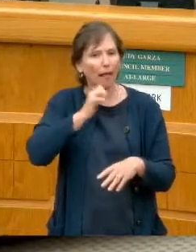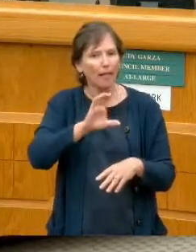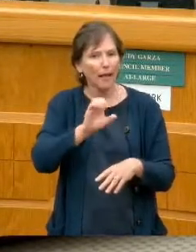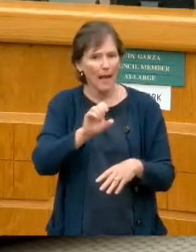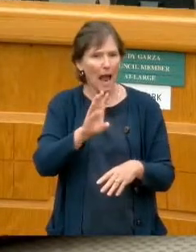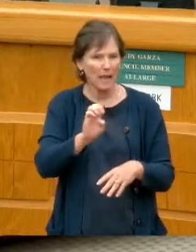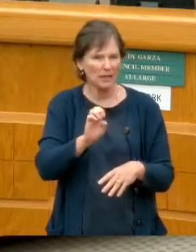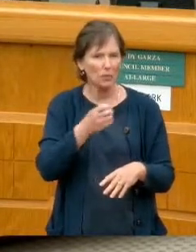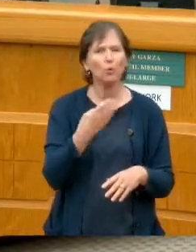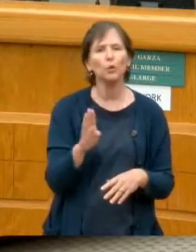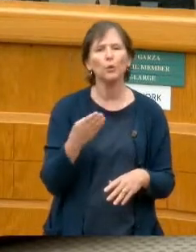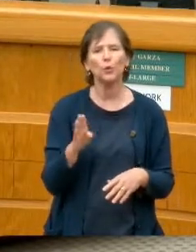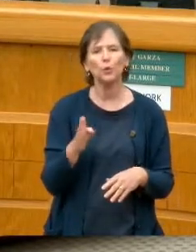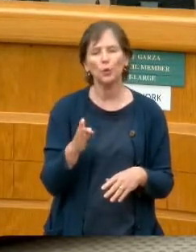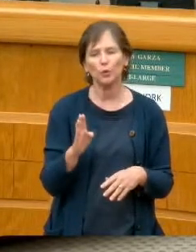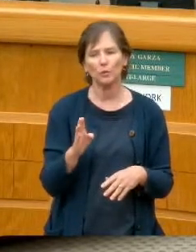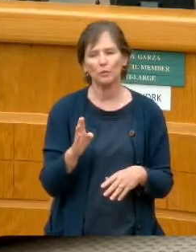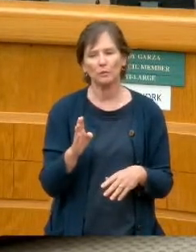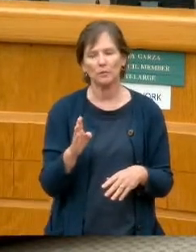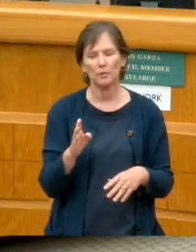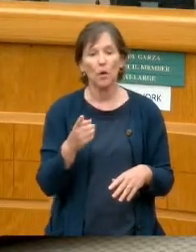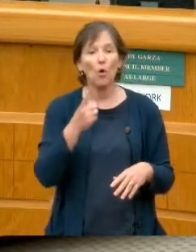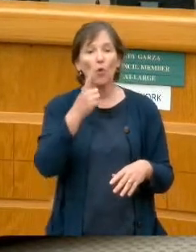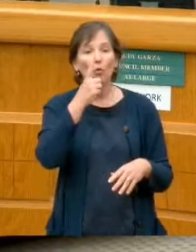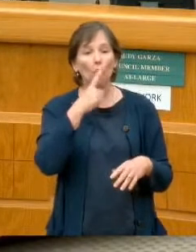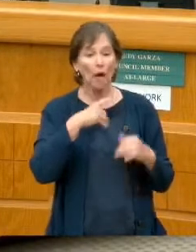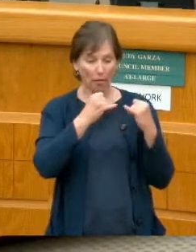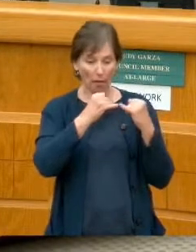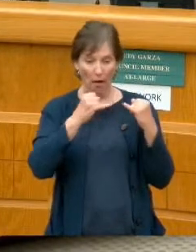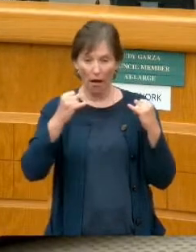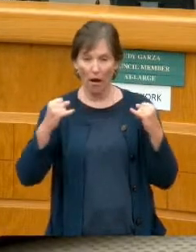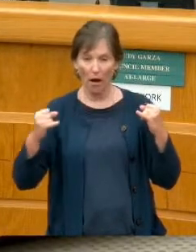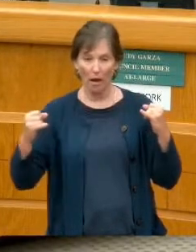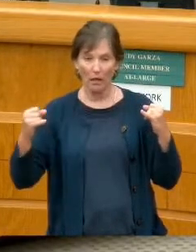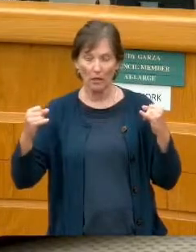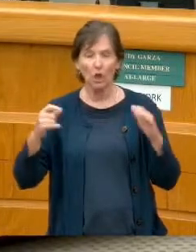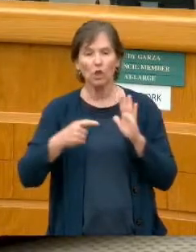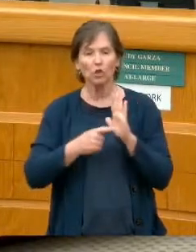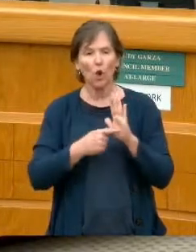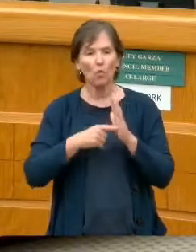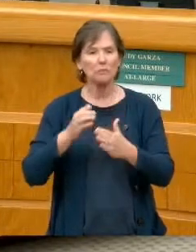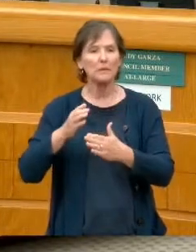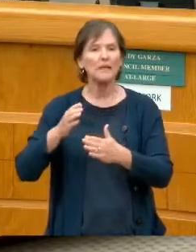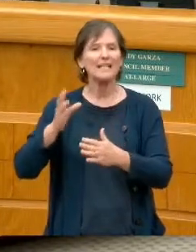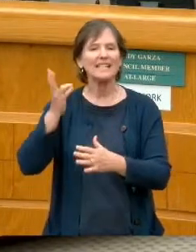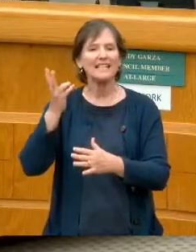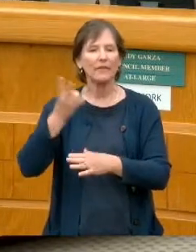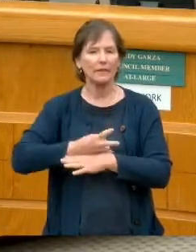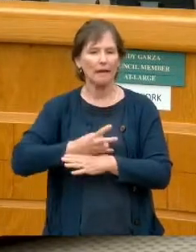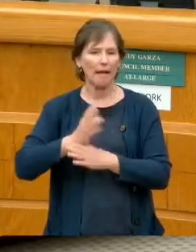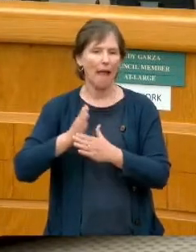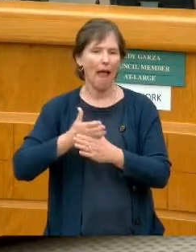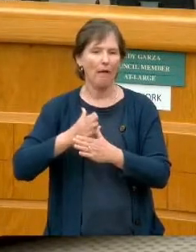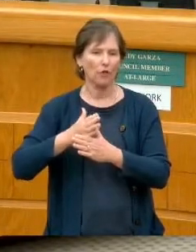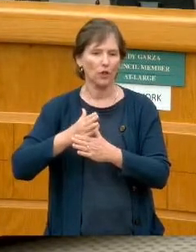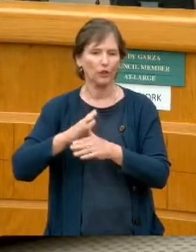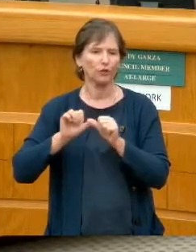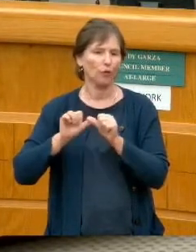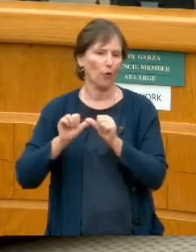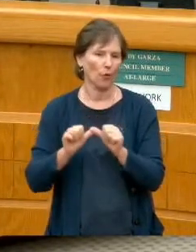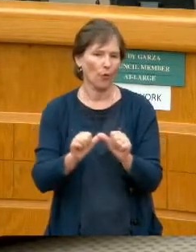bars. And then the red line shows us the 7-day running average, the daily